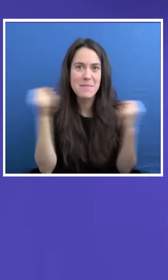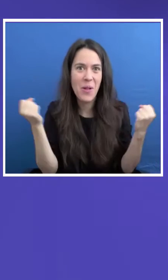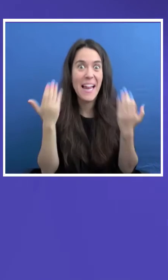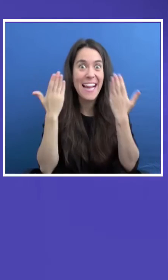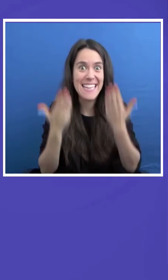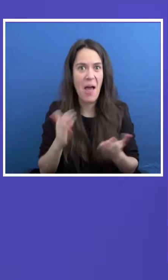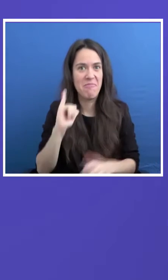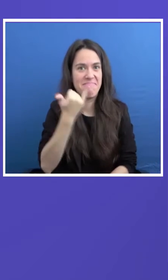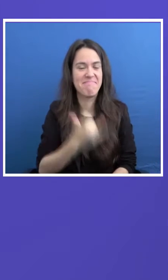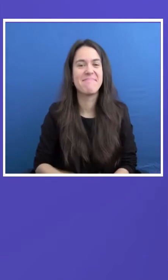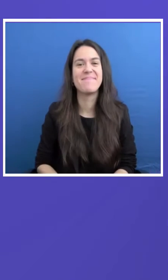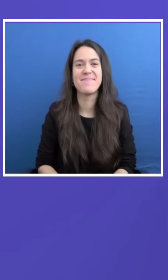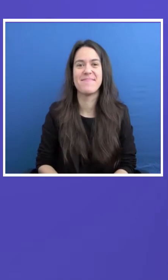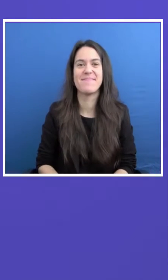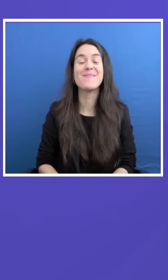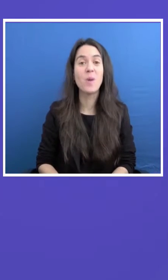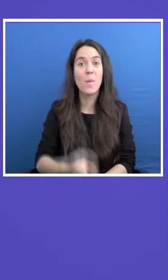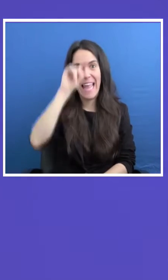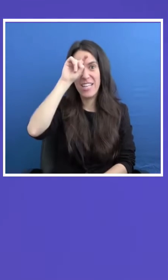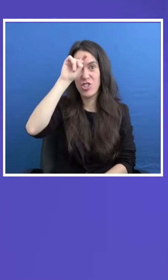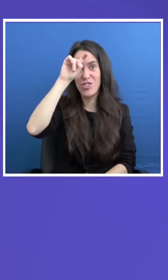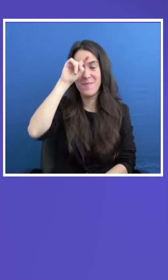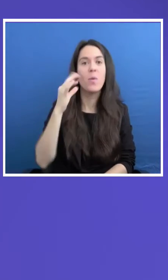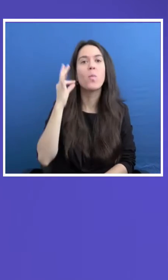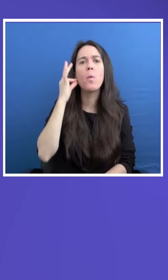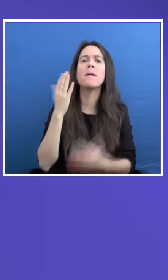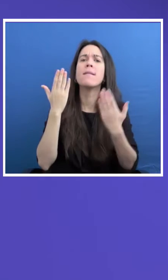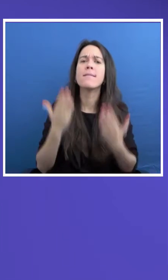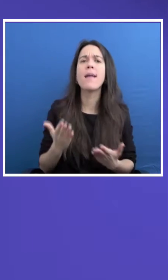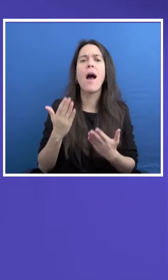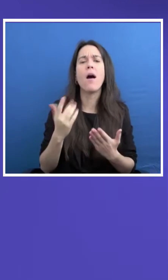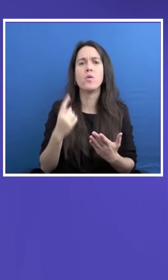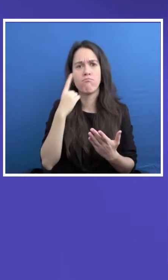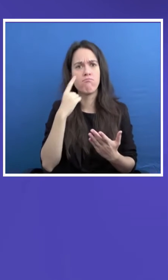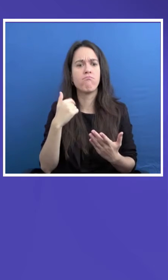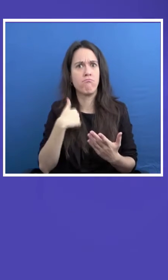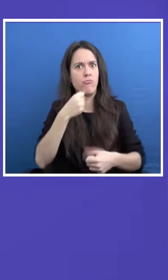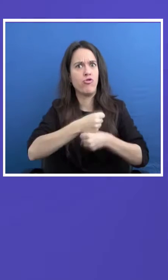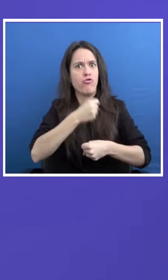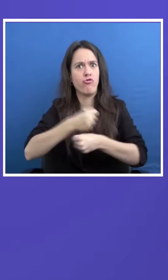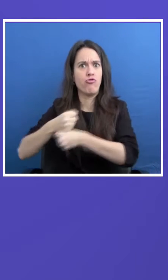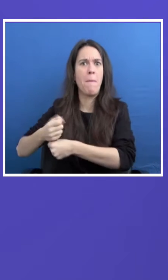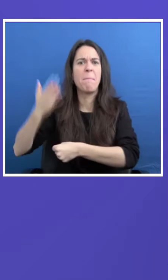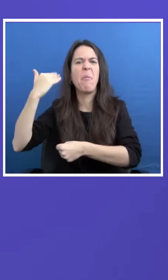Egyptian women are now occupying and assuming all those professions that were denied to them